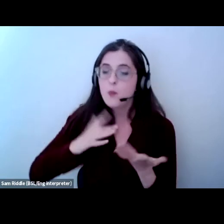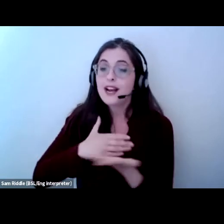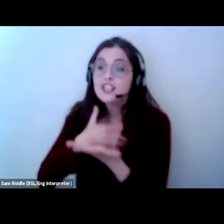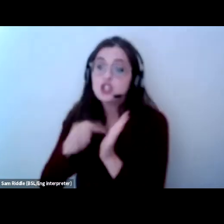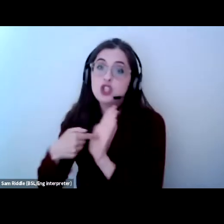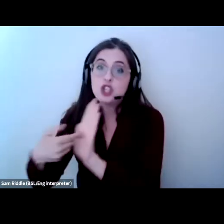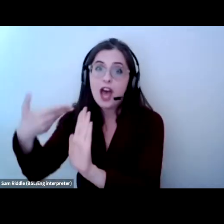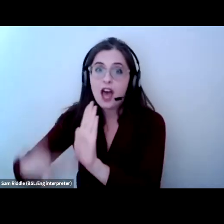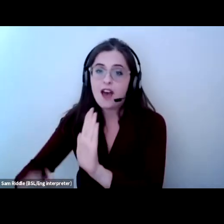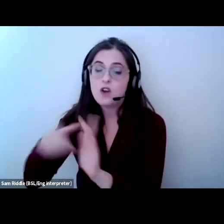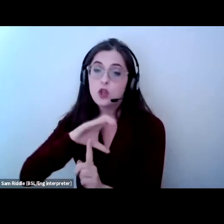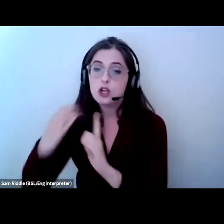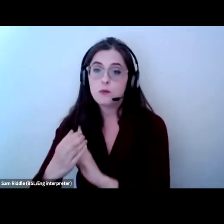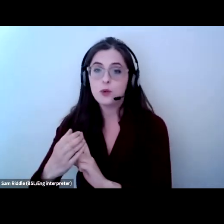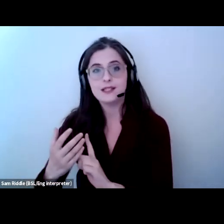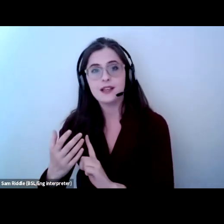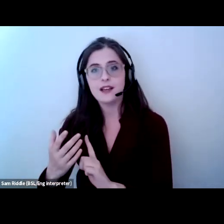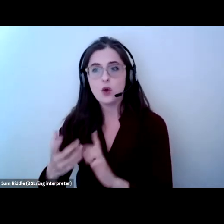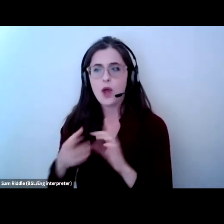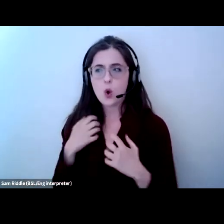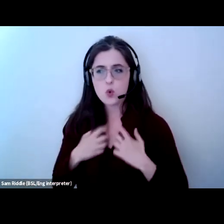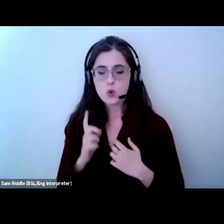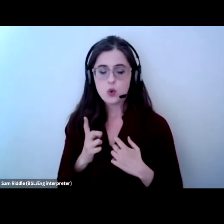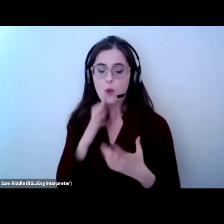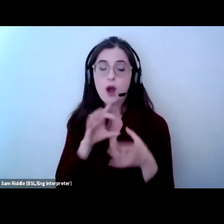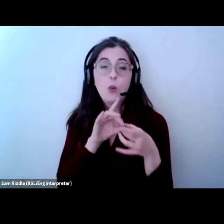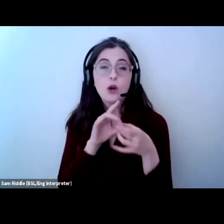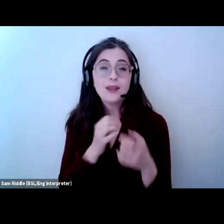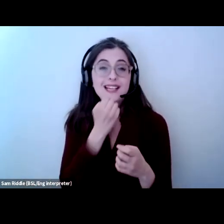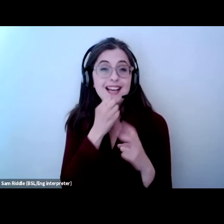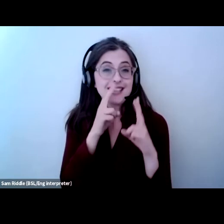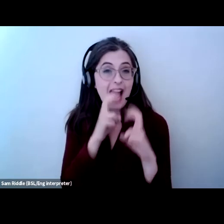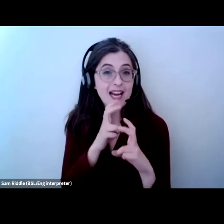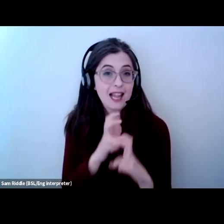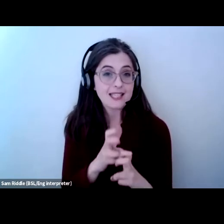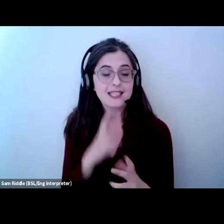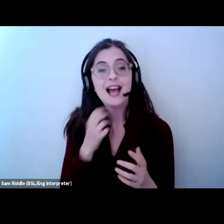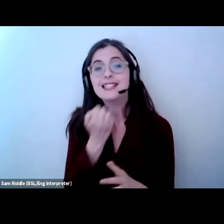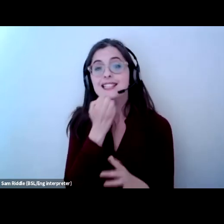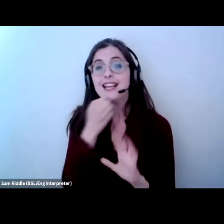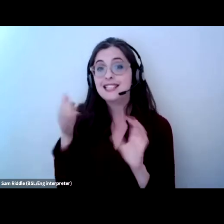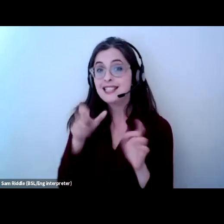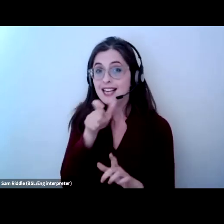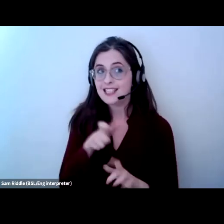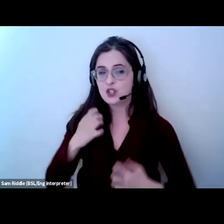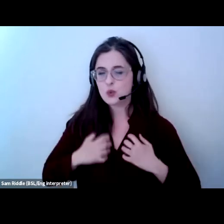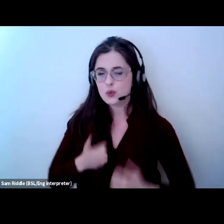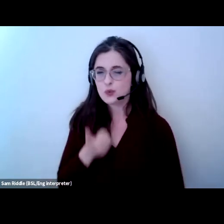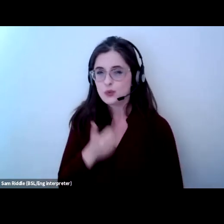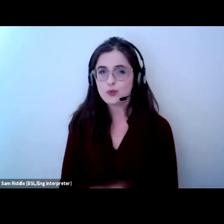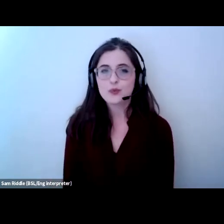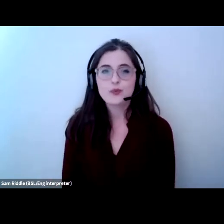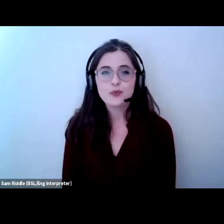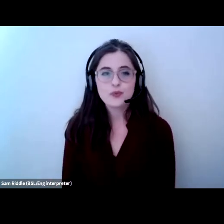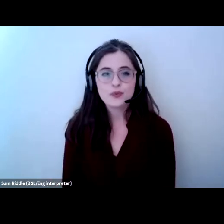really interested in that at the moment as well. So we're working with a data analyst and a data scientist, which is really exciting.